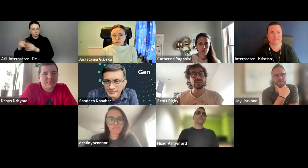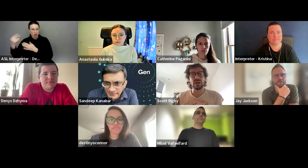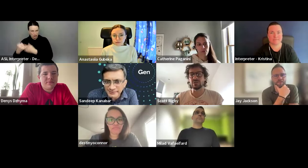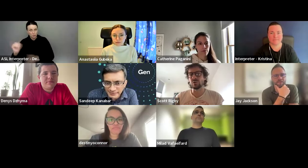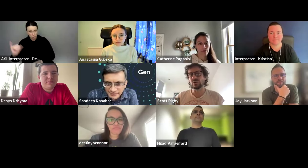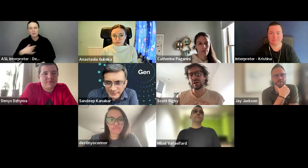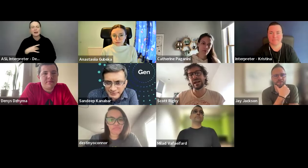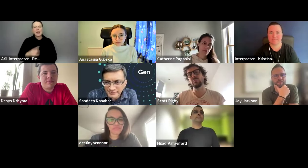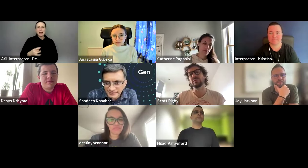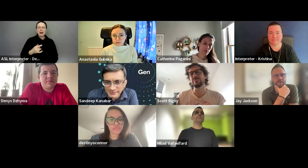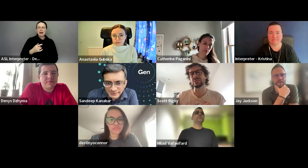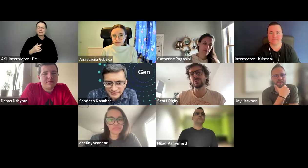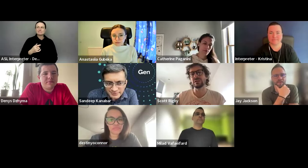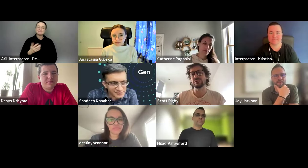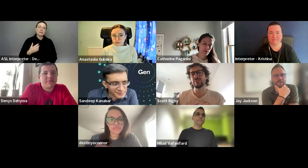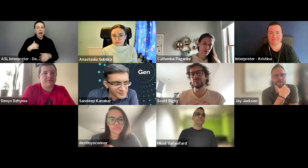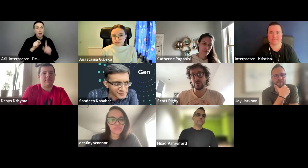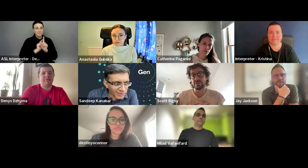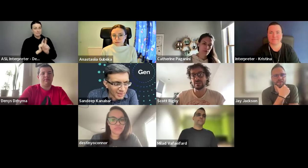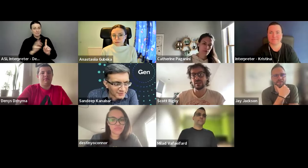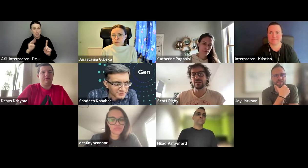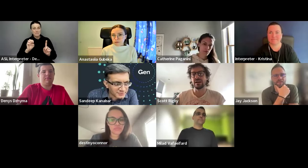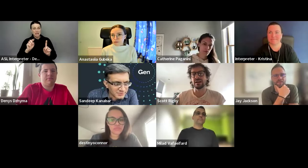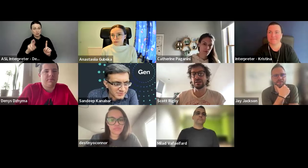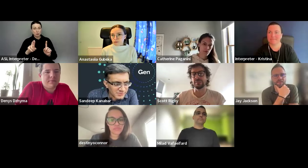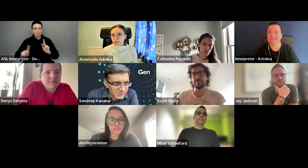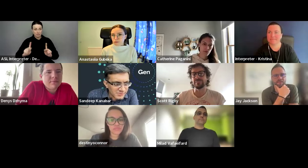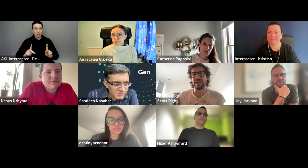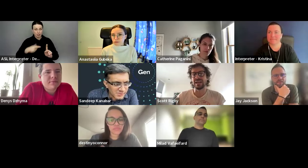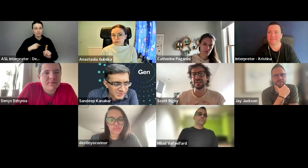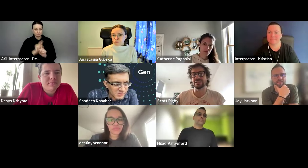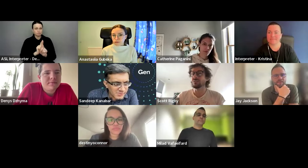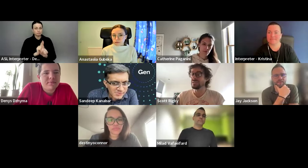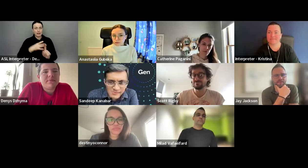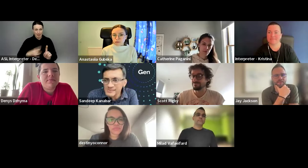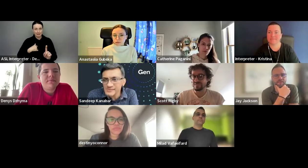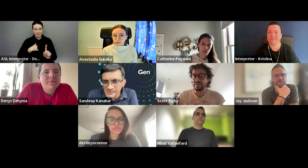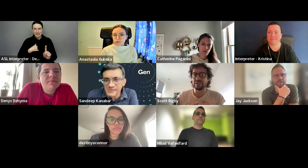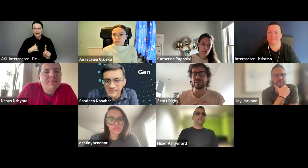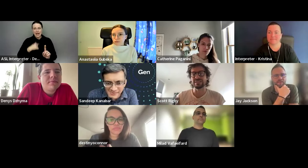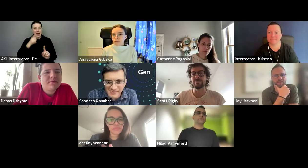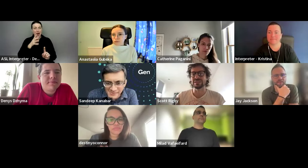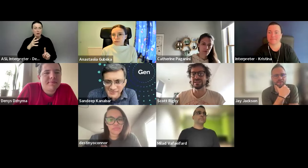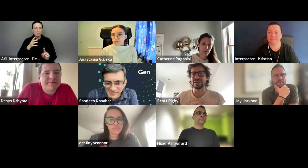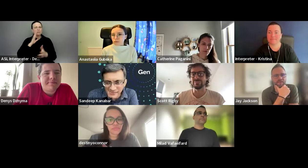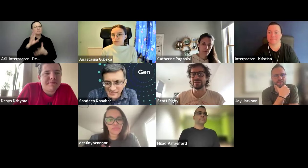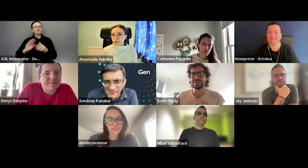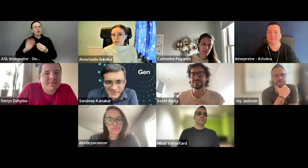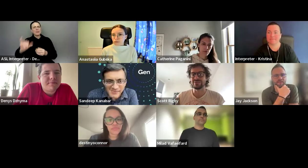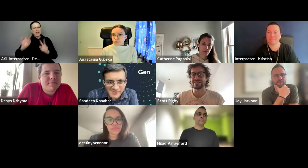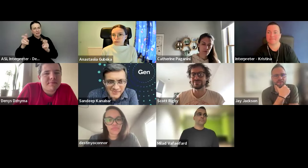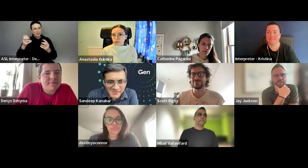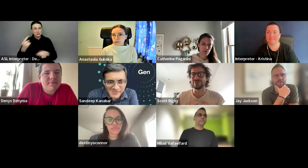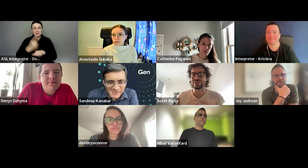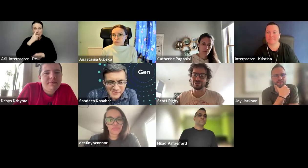And I like to, I work, I help with mentoring folks. And I'll be speaking on that topic today, but